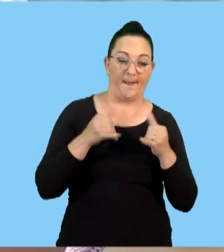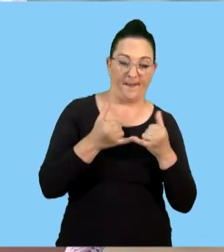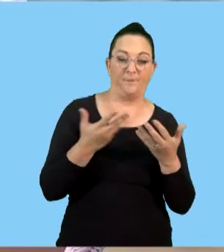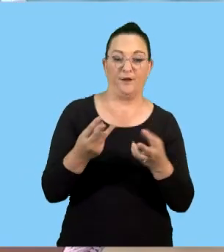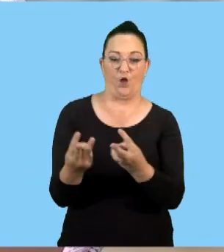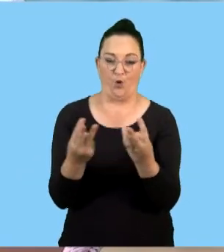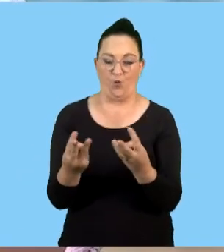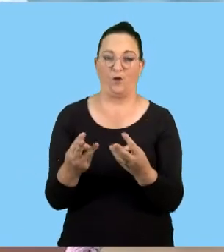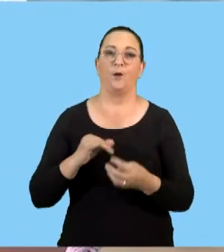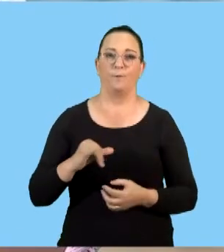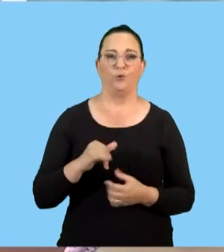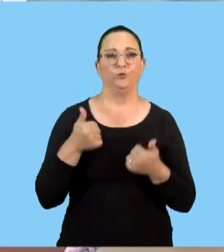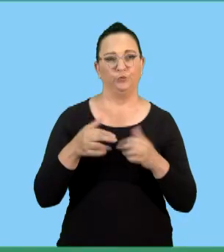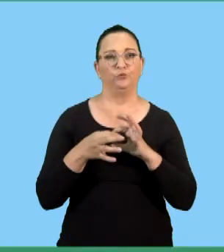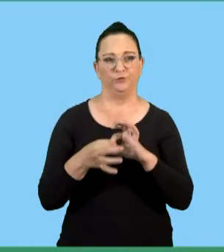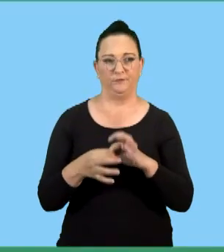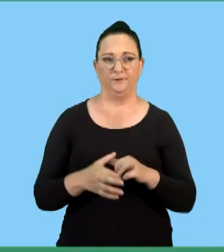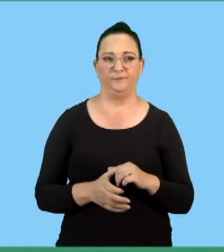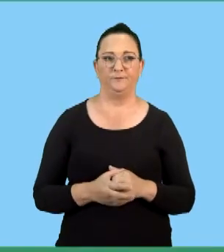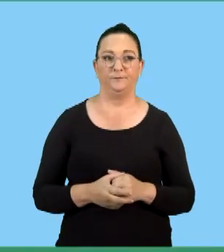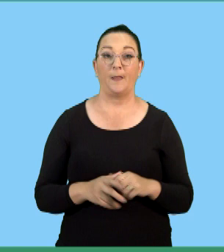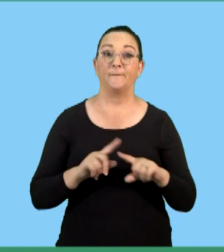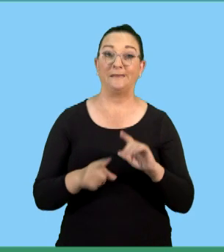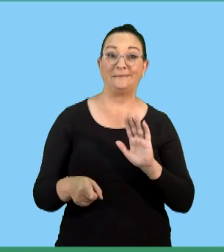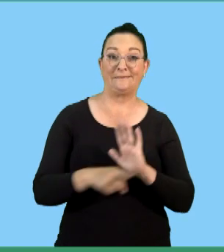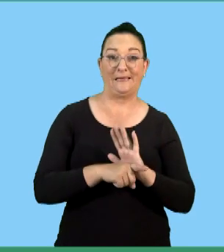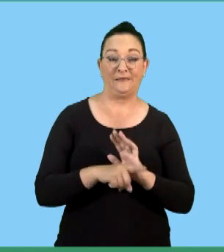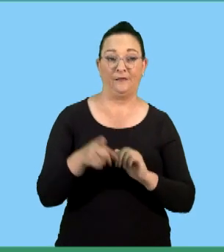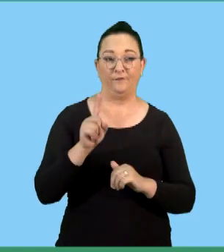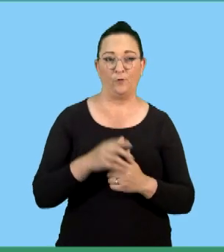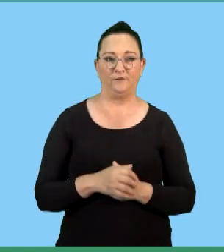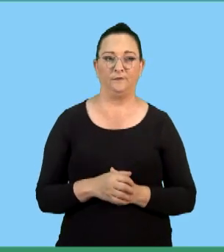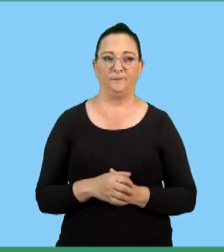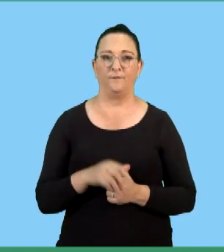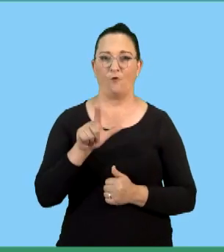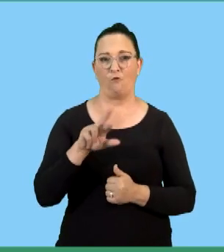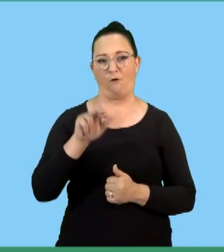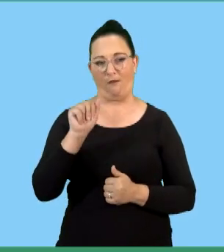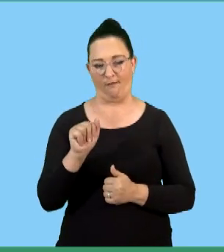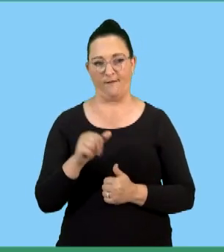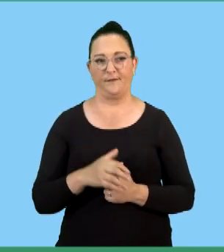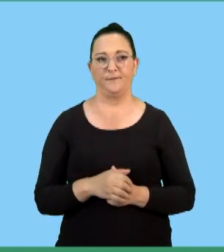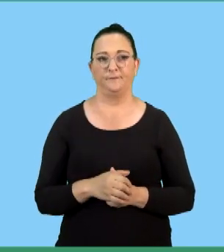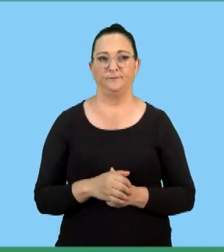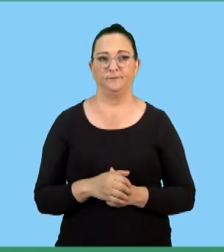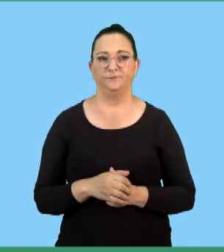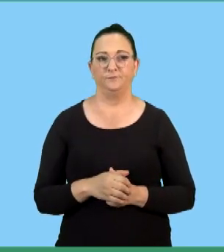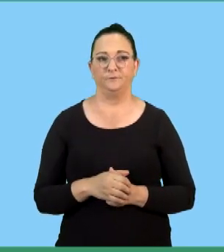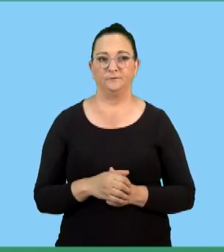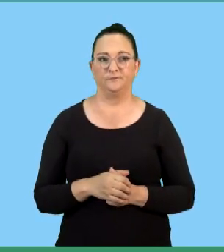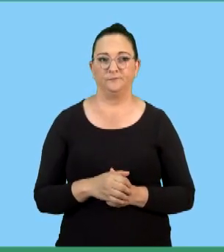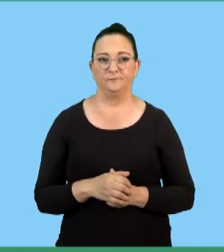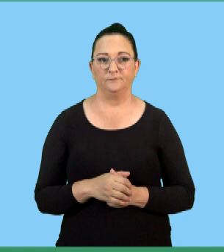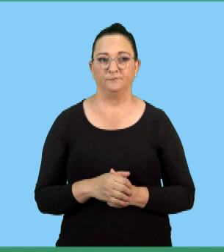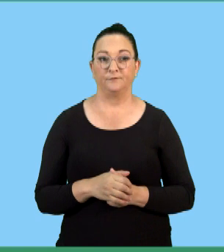the employees. Now, what are the negatives of this Labor Relations Act? Right, it reduces